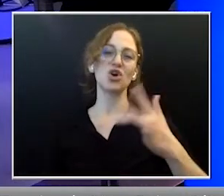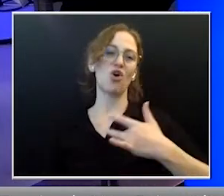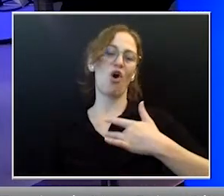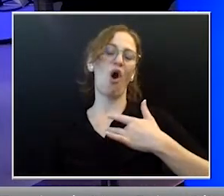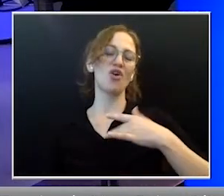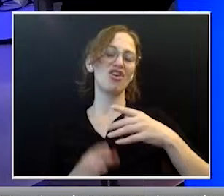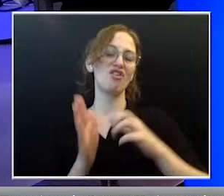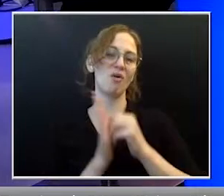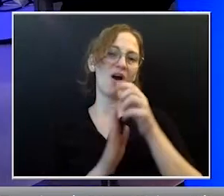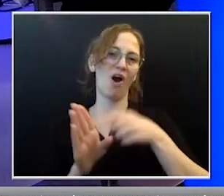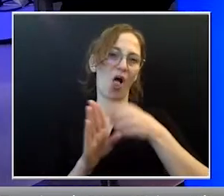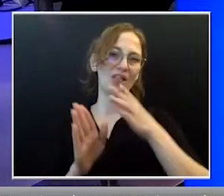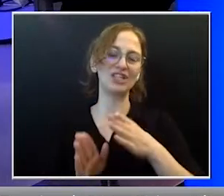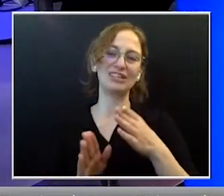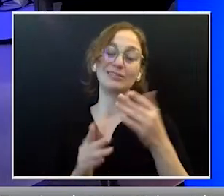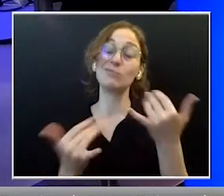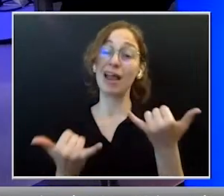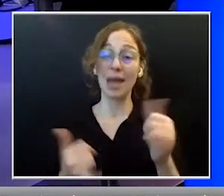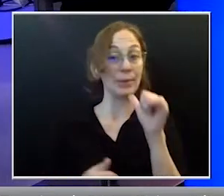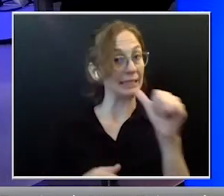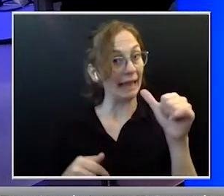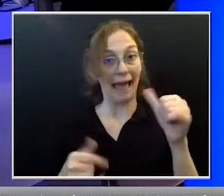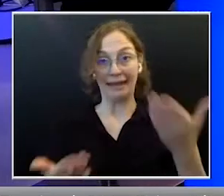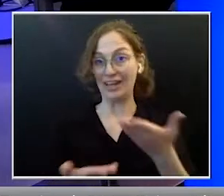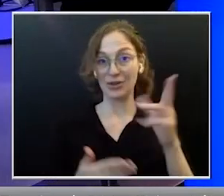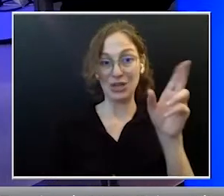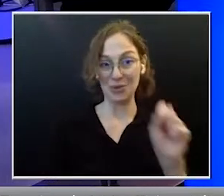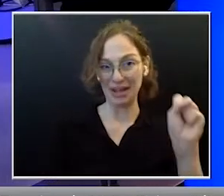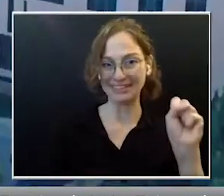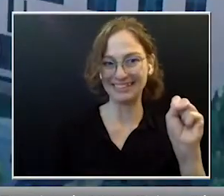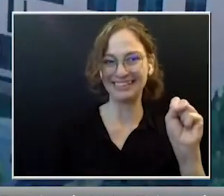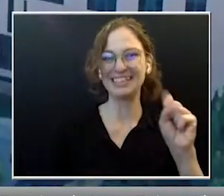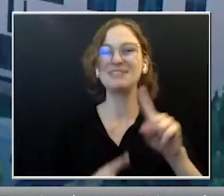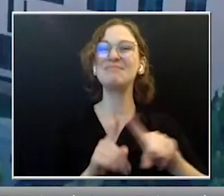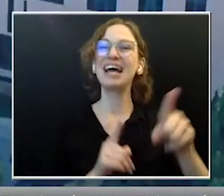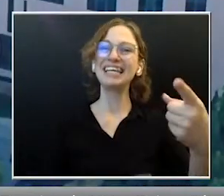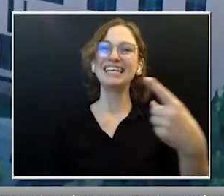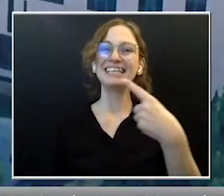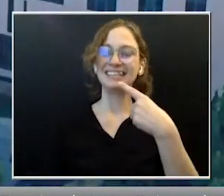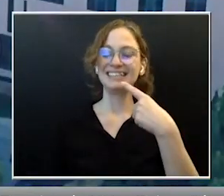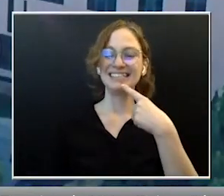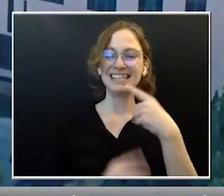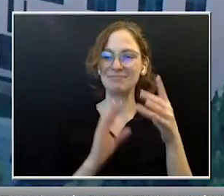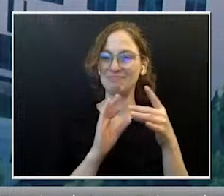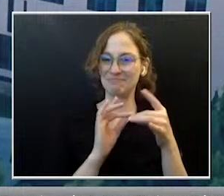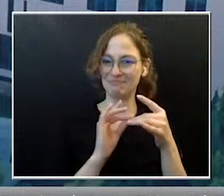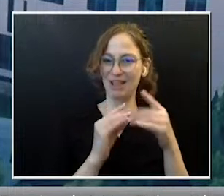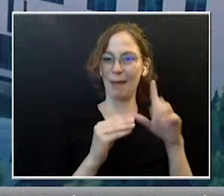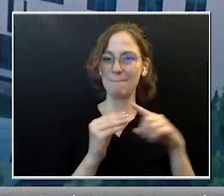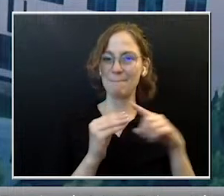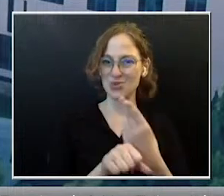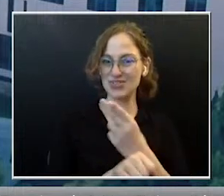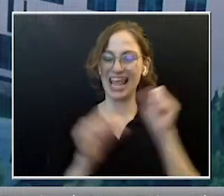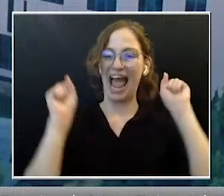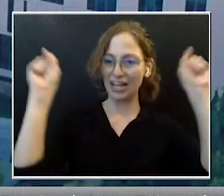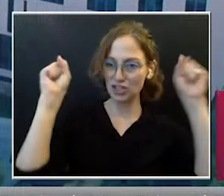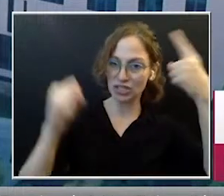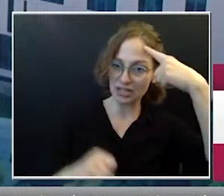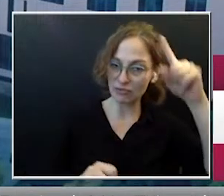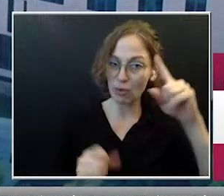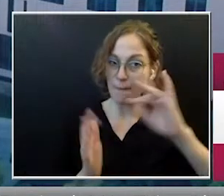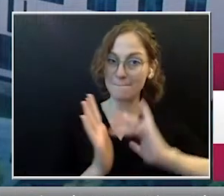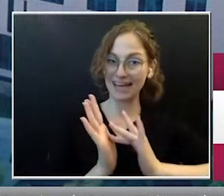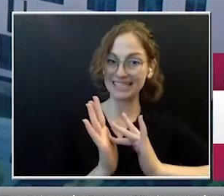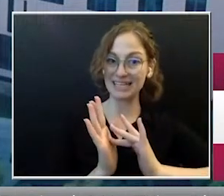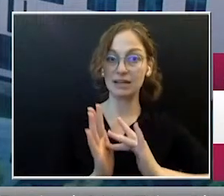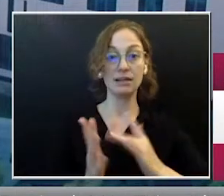what he had to say on the power of using exercise as medicine. Exercise is medicine, and the